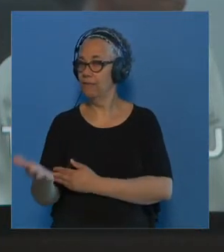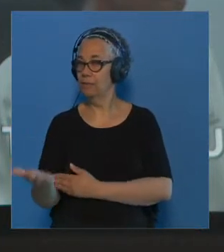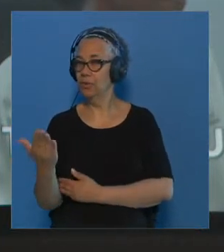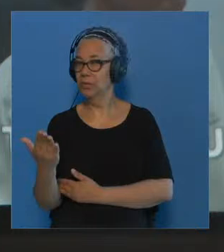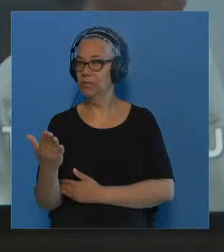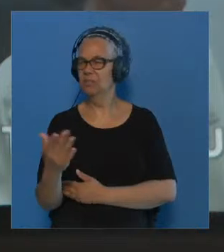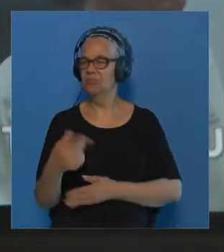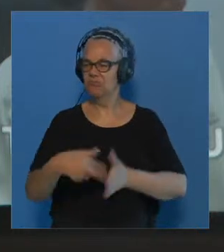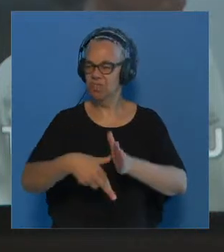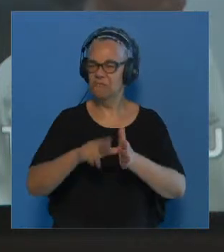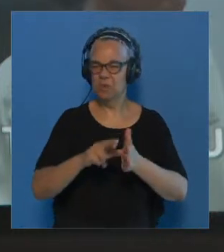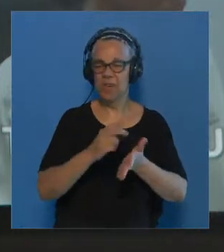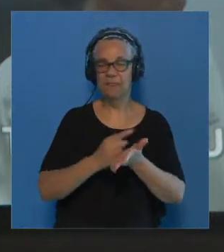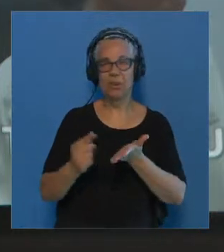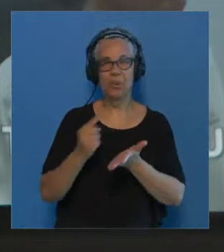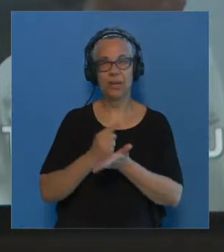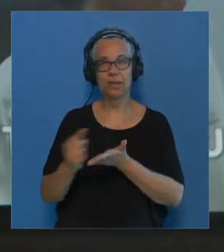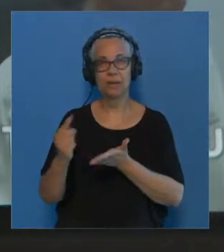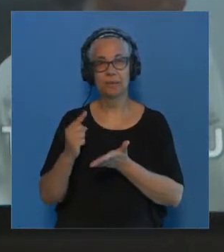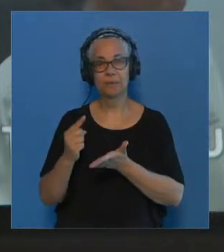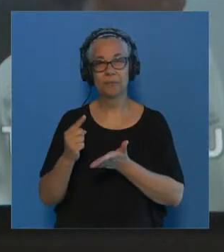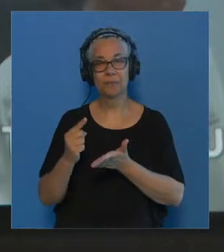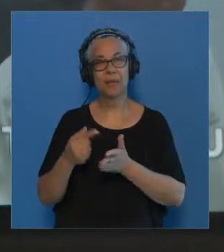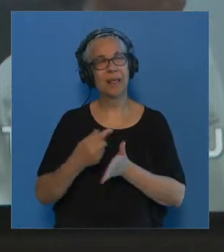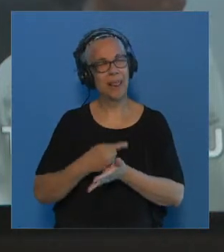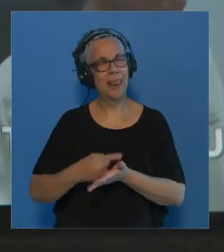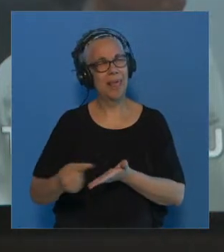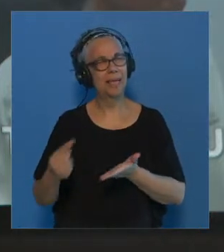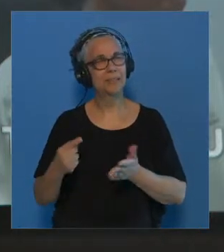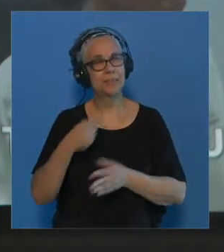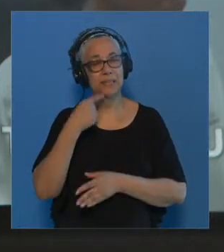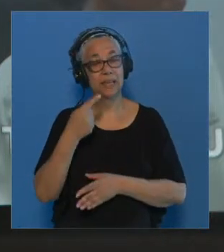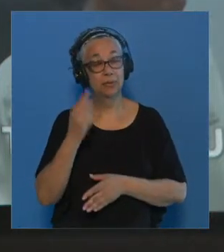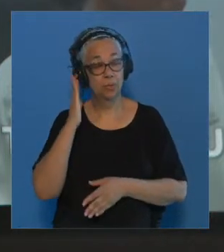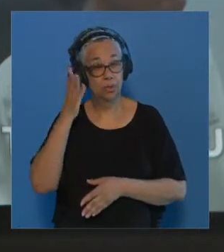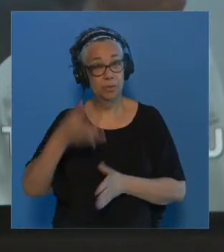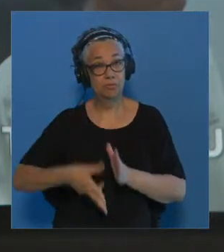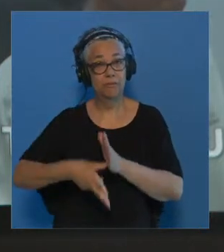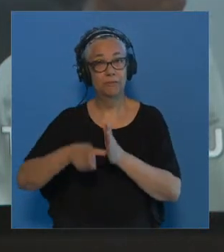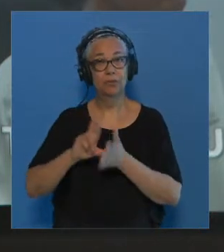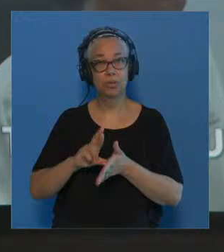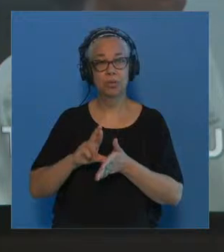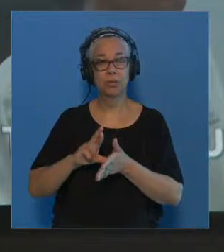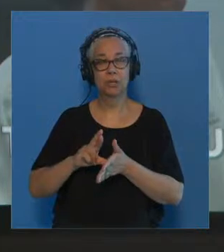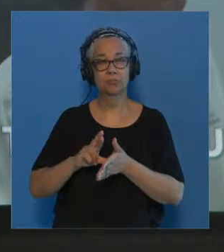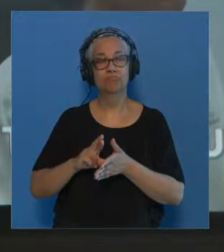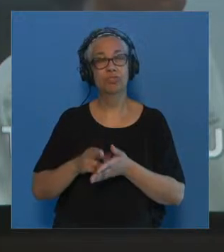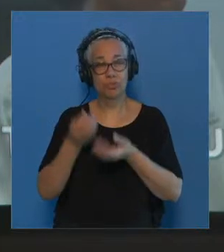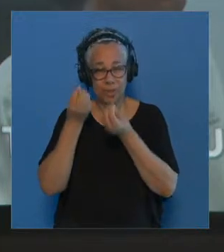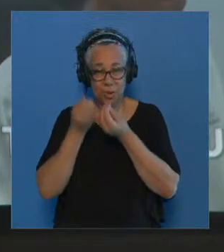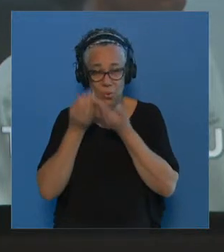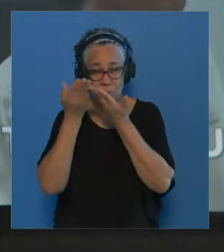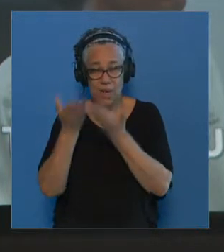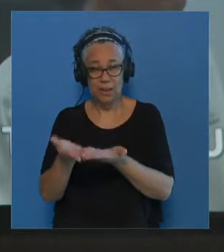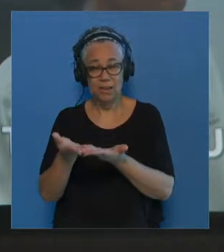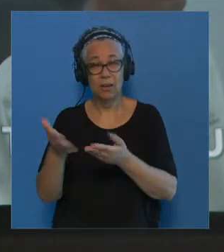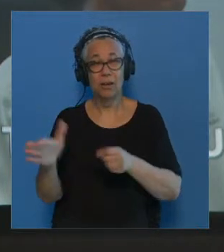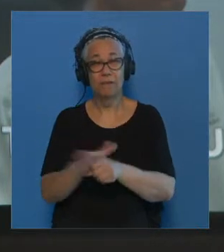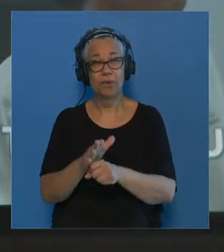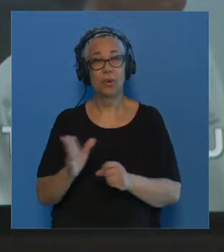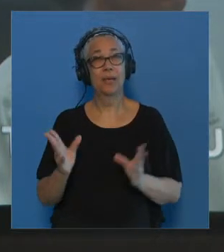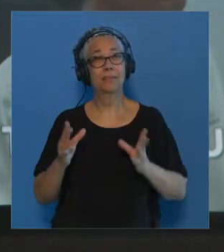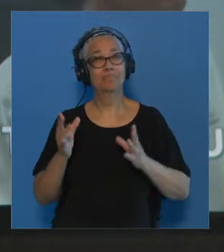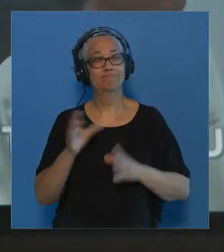curfew, as indicated last week that it would be reviewed weekly, the recommendation to the full Cabinet this week was that it remain